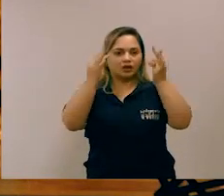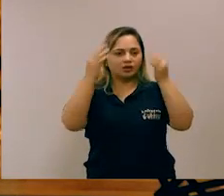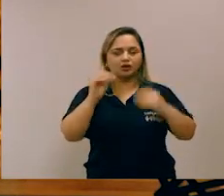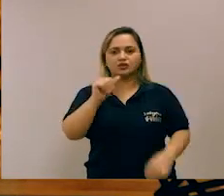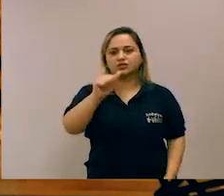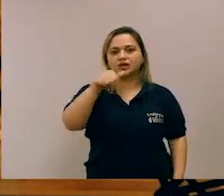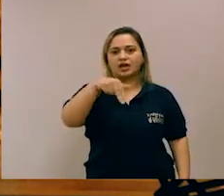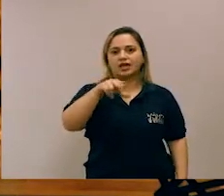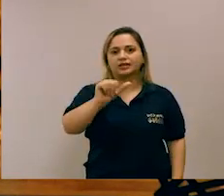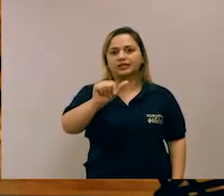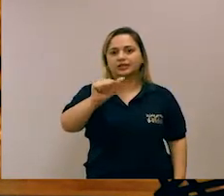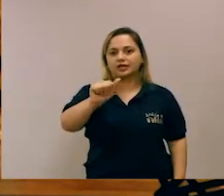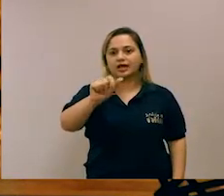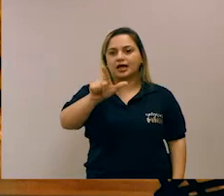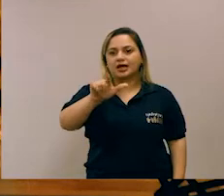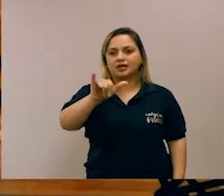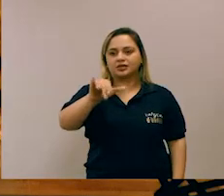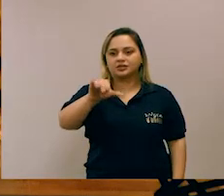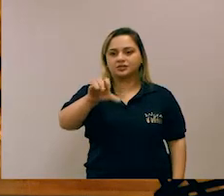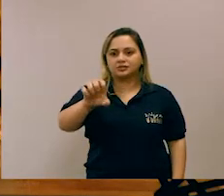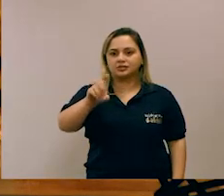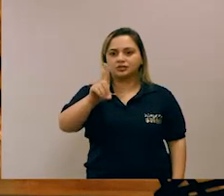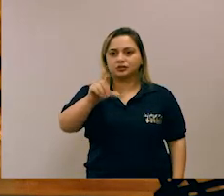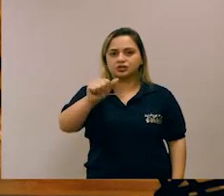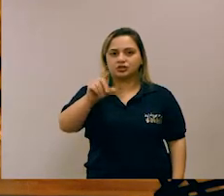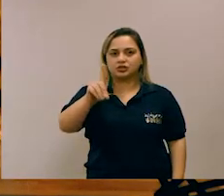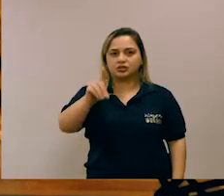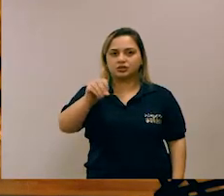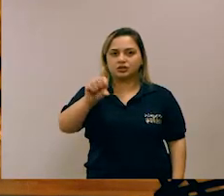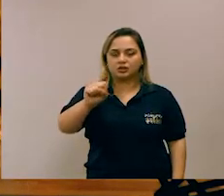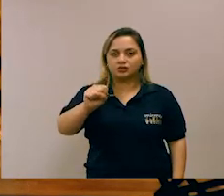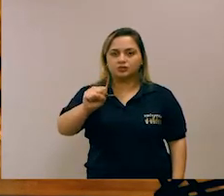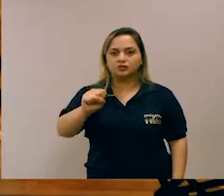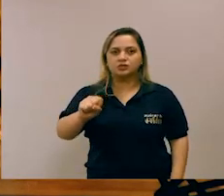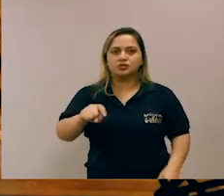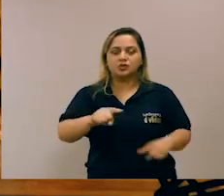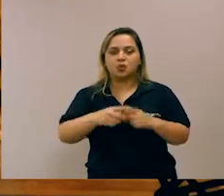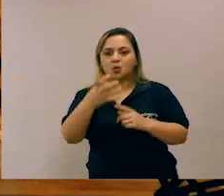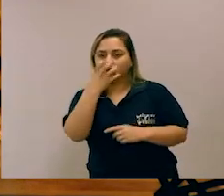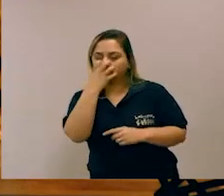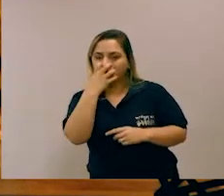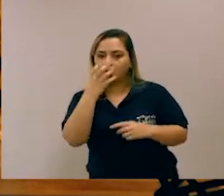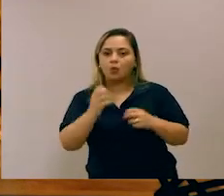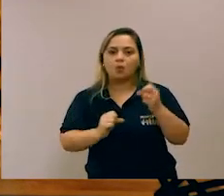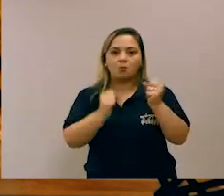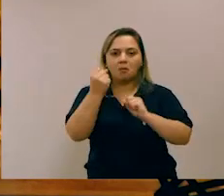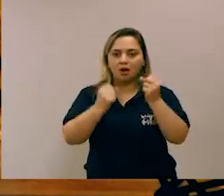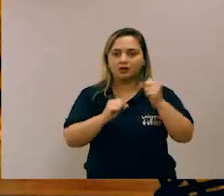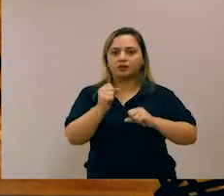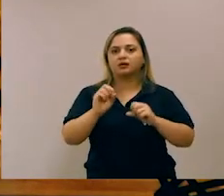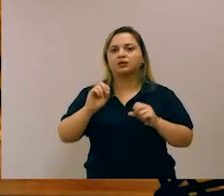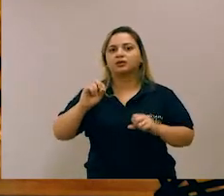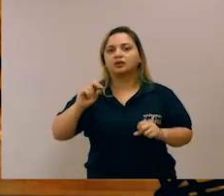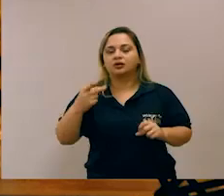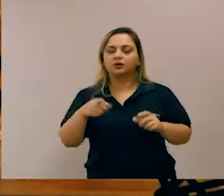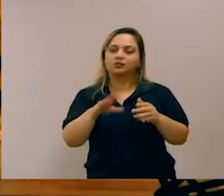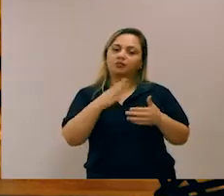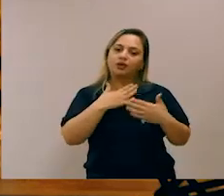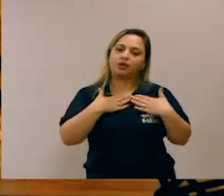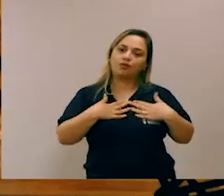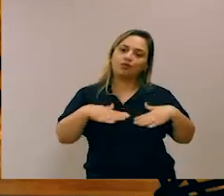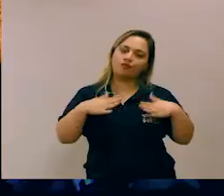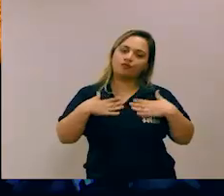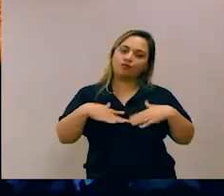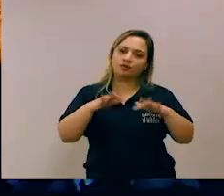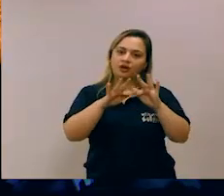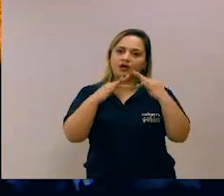and they are happy to see all the effort they're doing using data analysis techniques and canine units and all